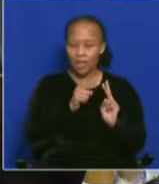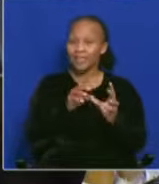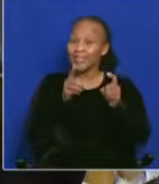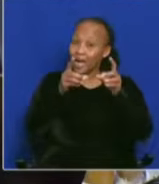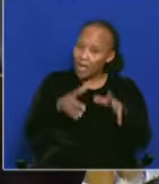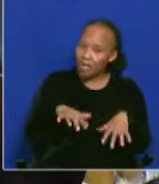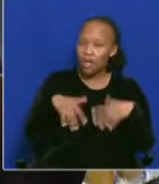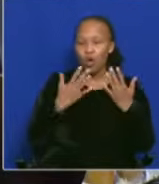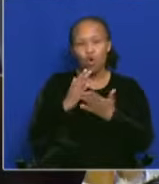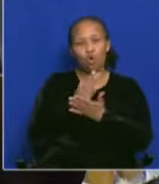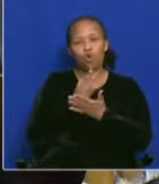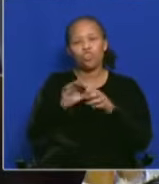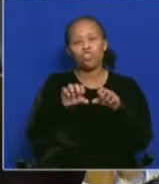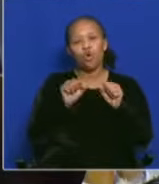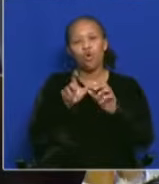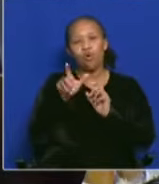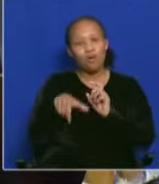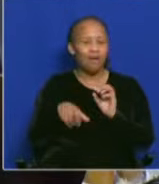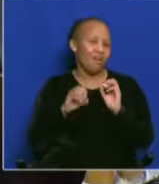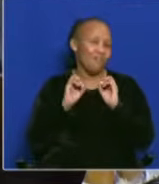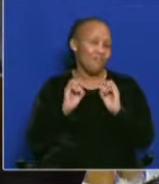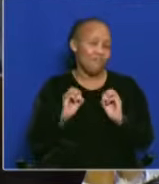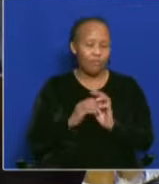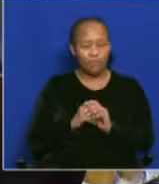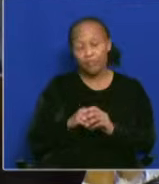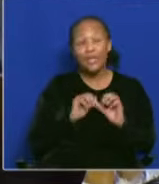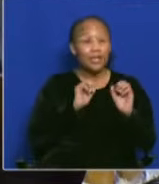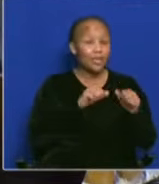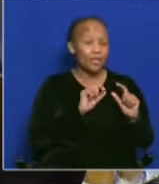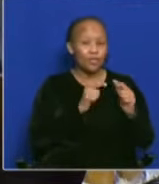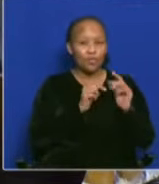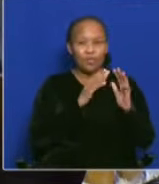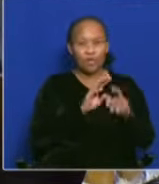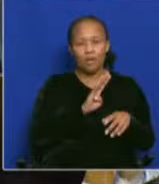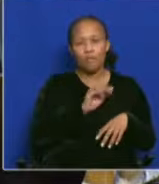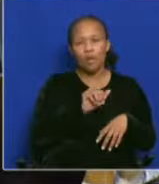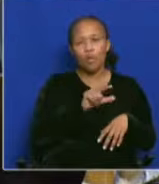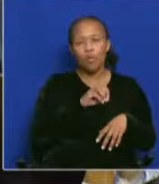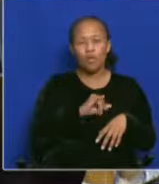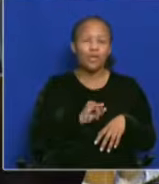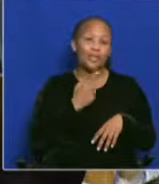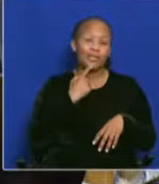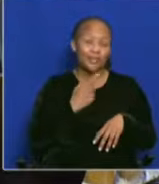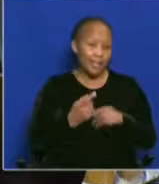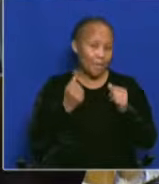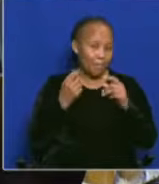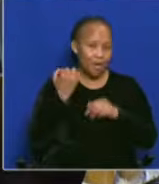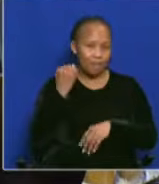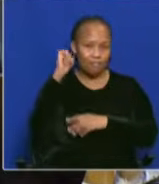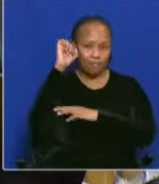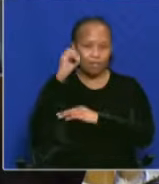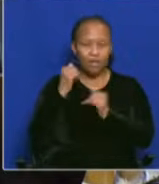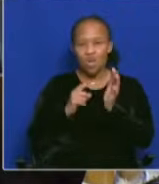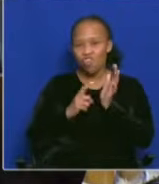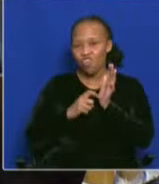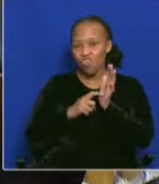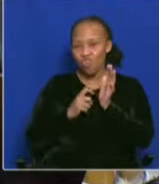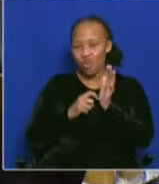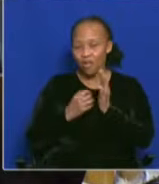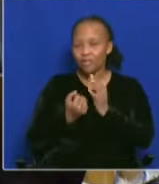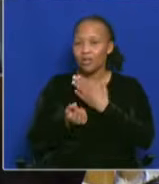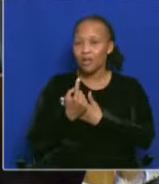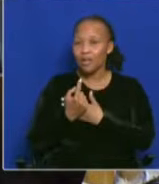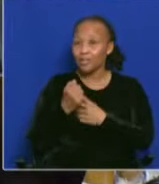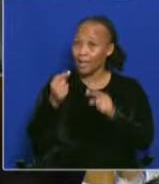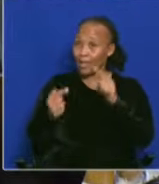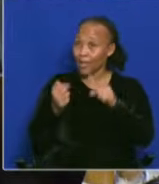Yes, Commissioner Beloy, it says that the amount in dispute means the debt raised by SARS against Carney Links, the company,